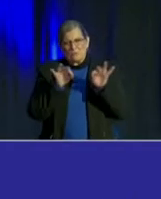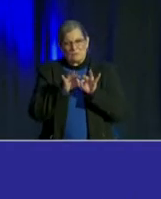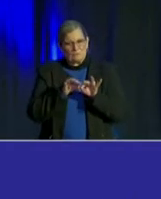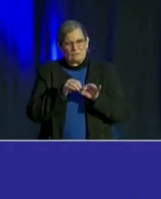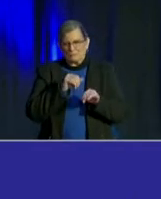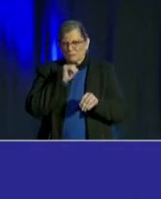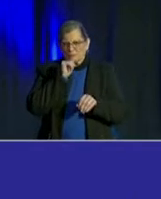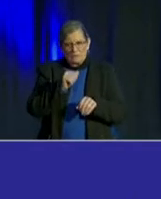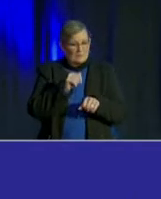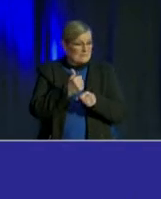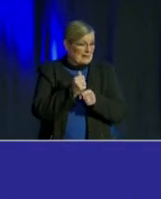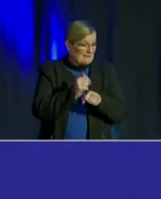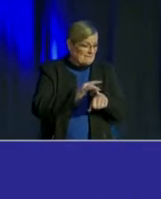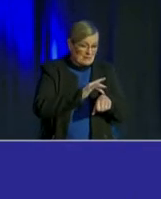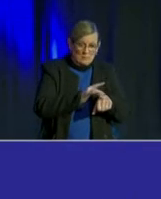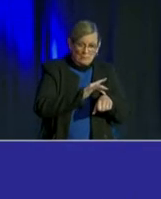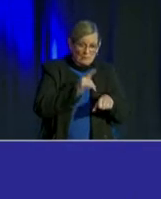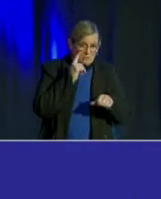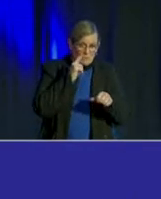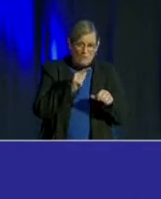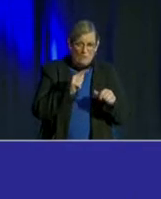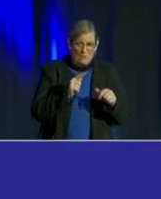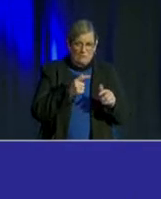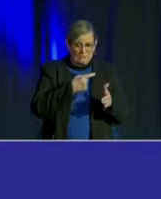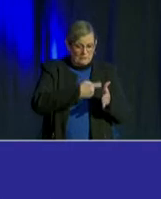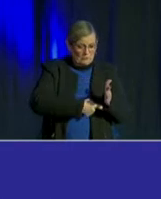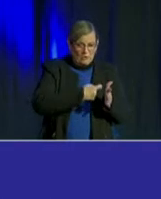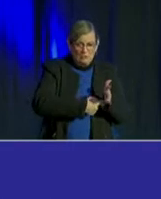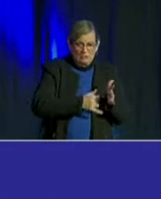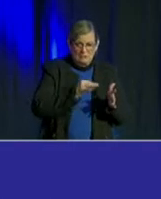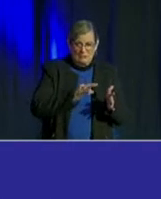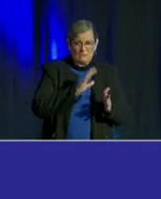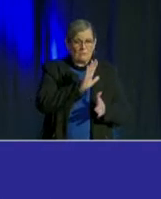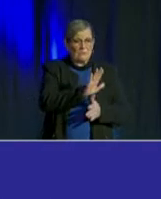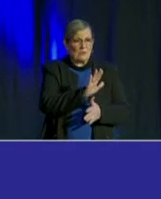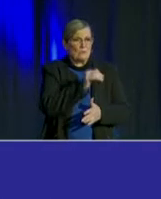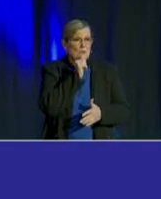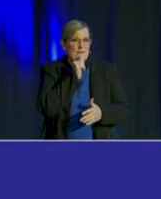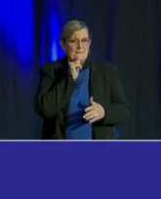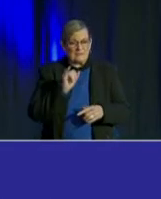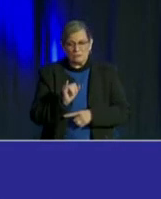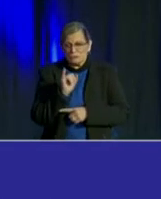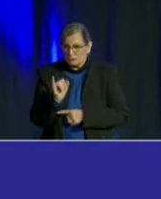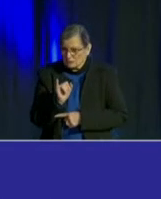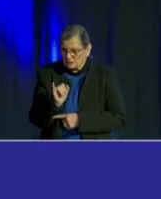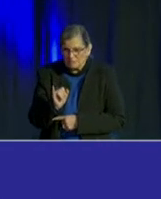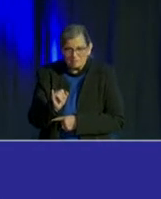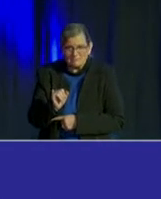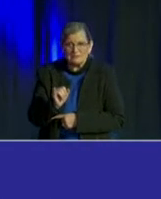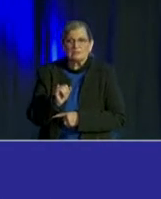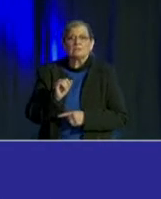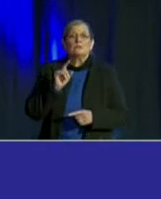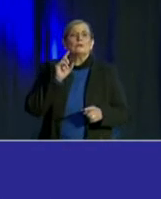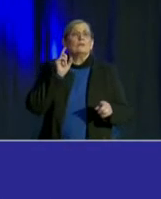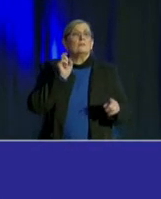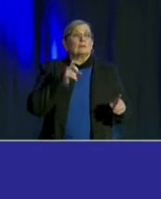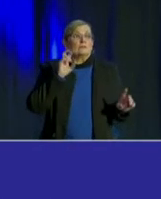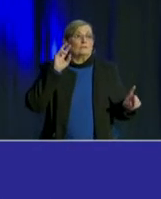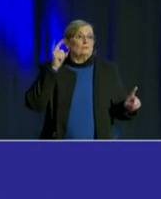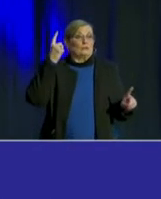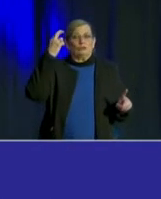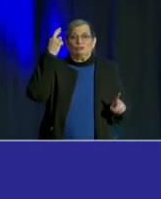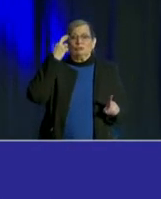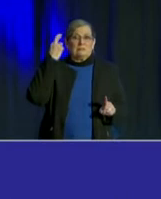pay the high premium costs for private health insurance. So that's the first reason. We're dealing with some of the